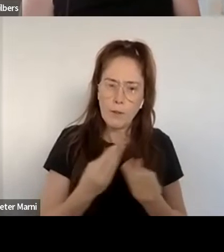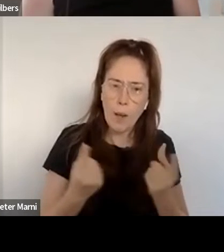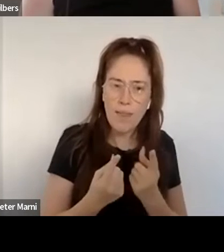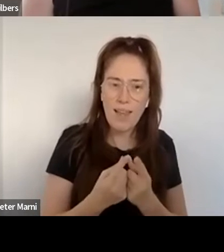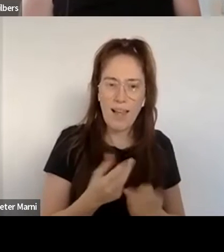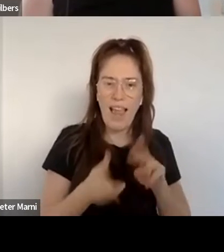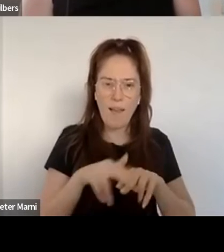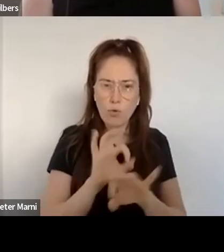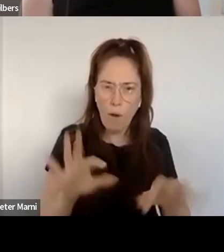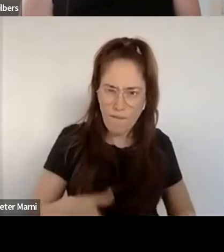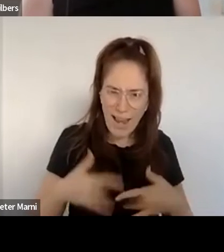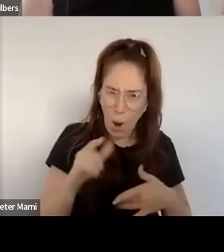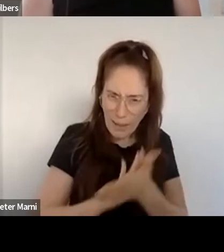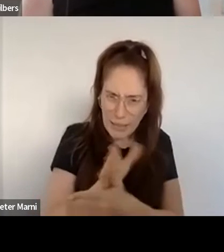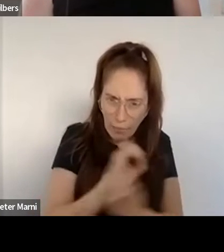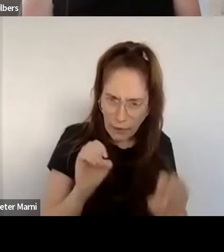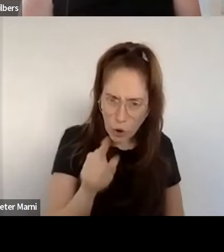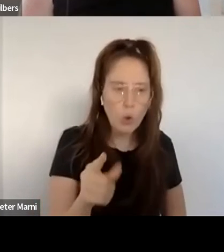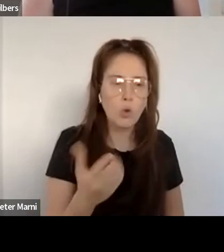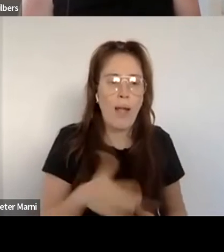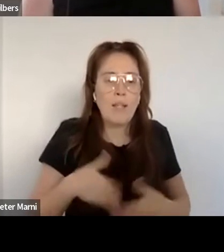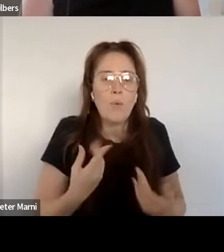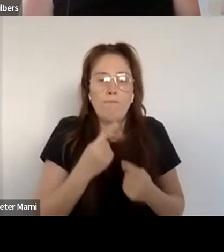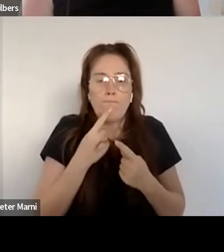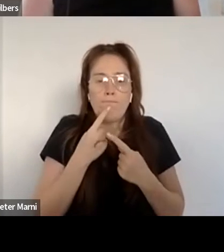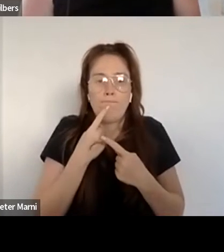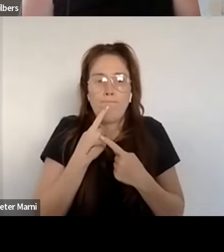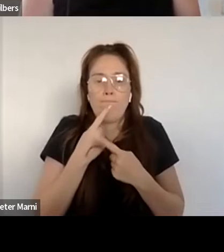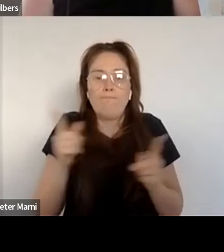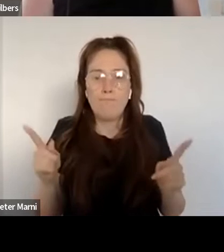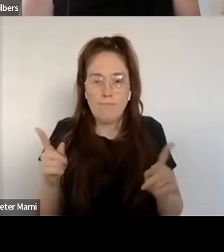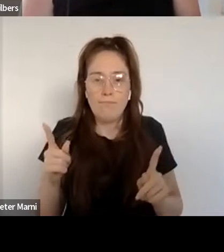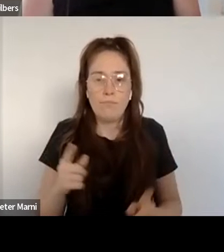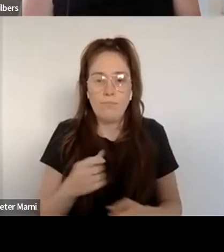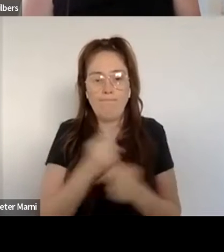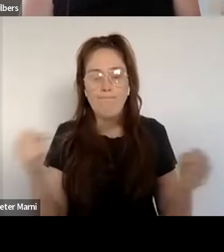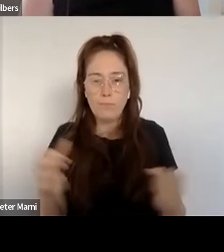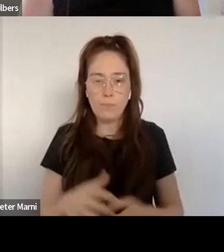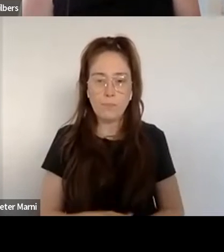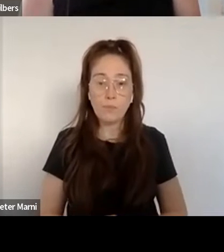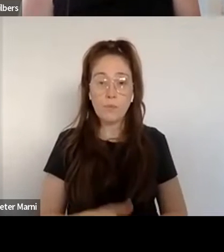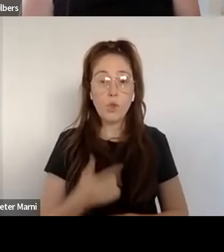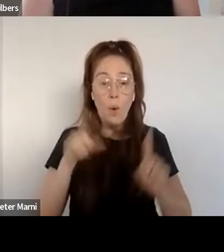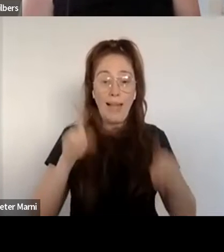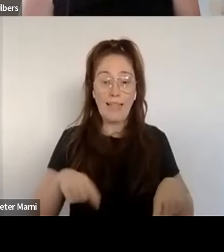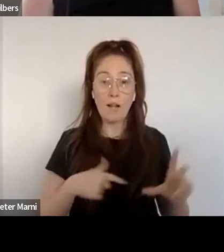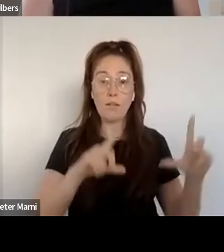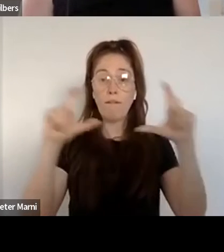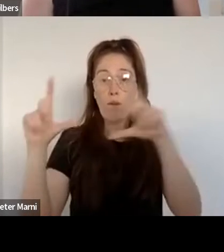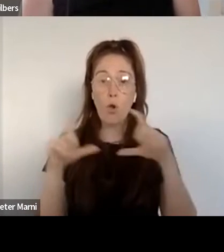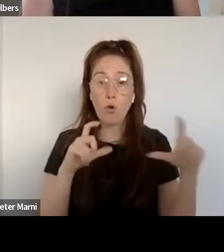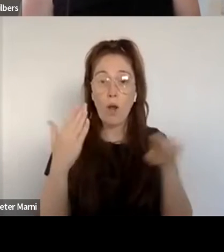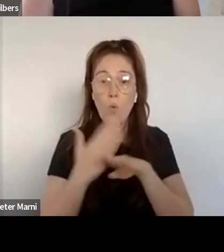way. And that was the catalyst for basically a big series of photographic work, which was funded by Regional